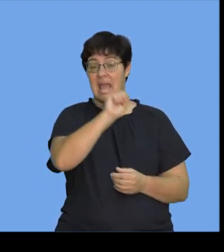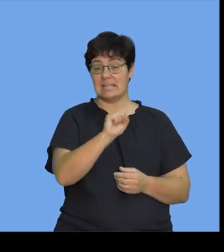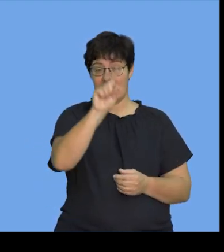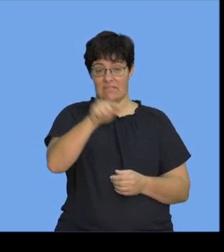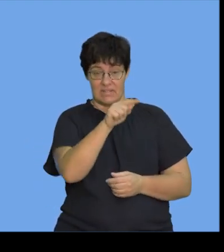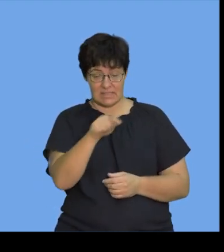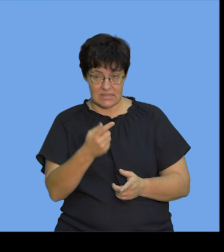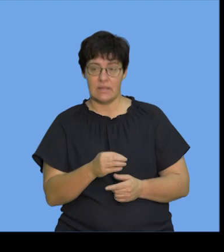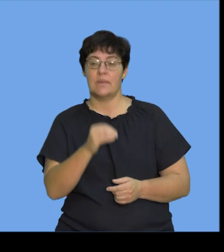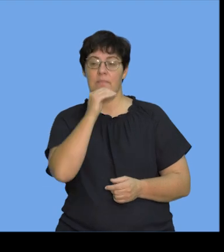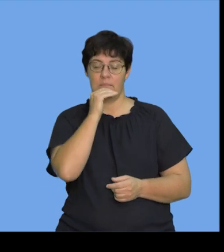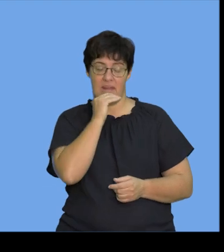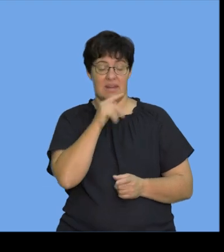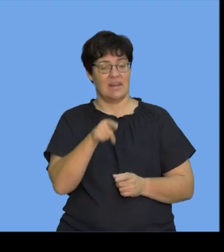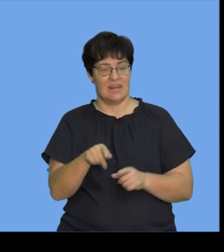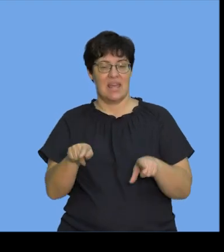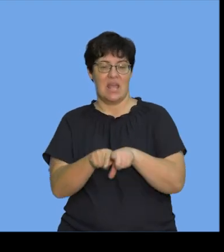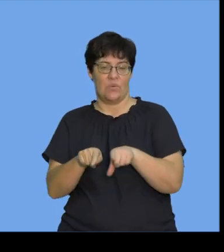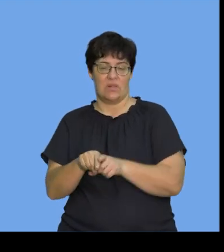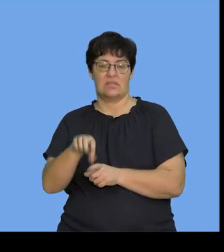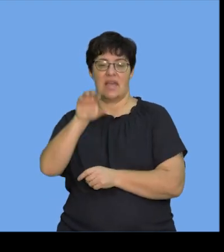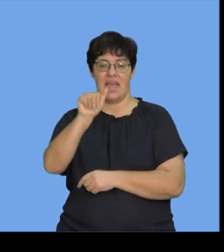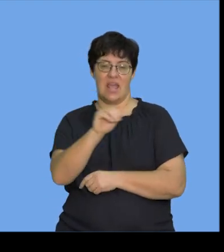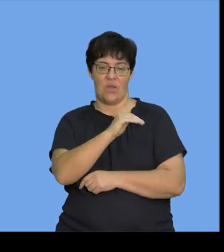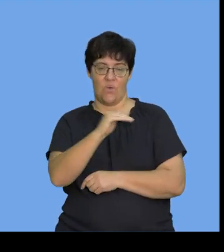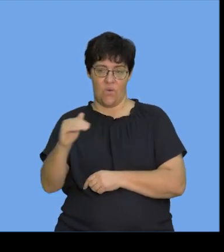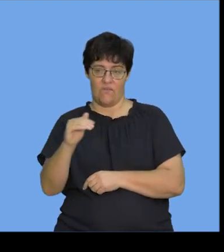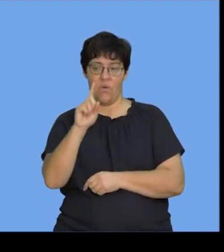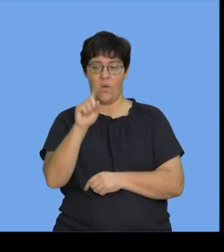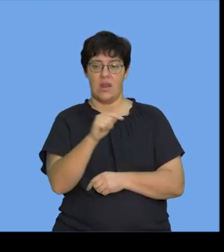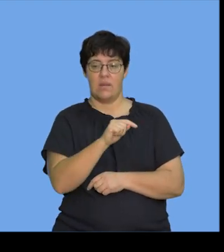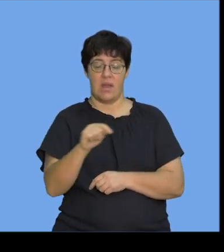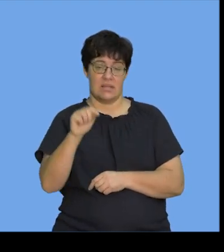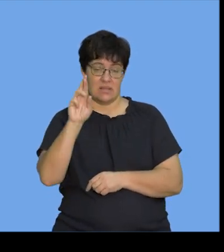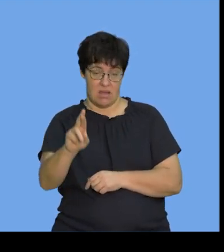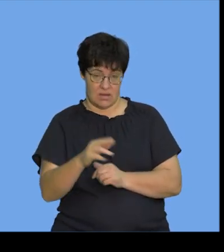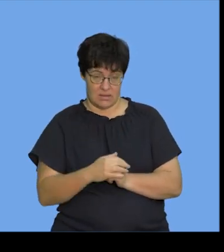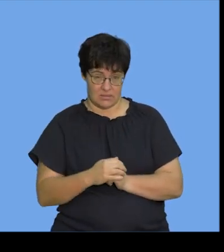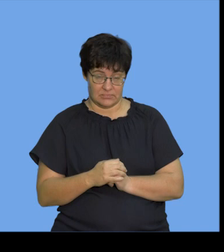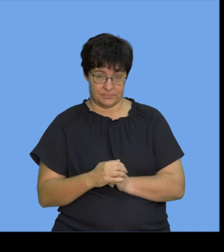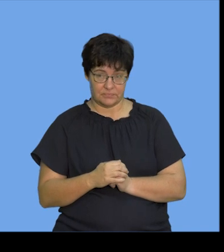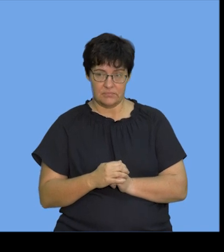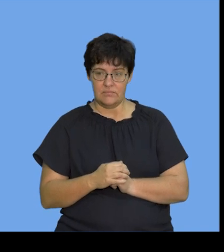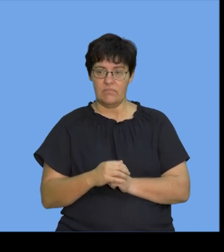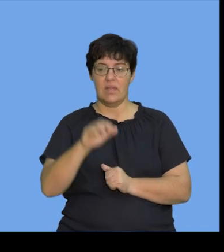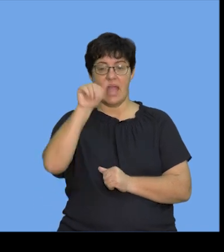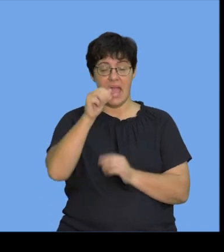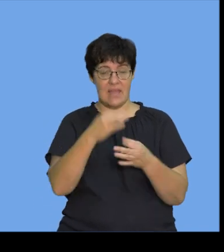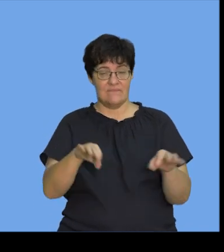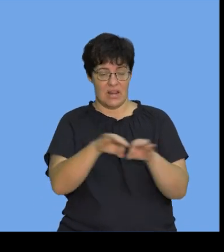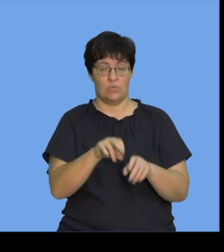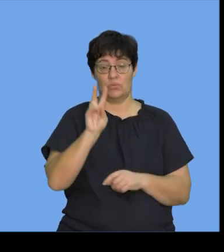will therefore be equal to a over 1 minus r. Remember, the a value is the